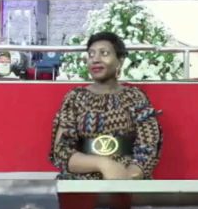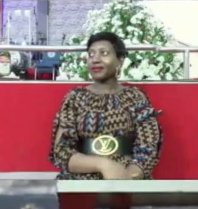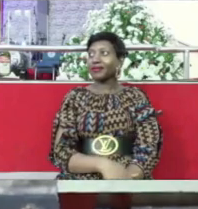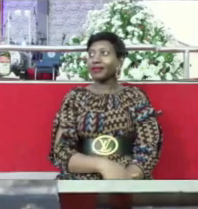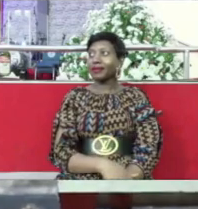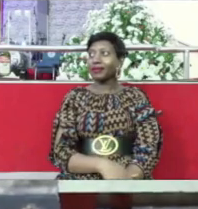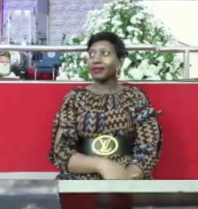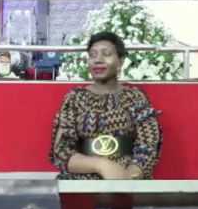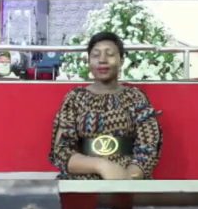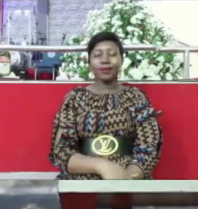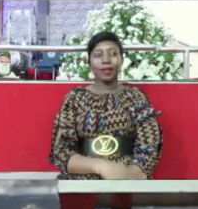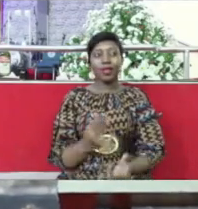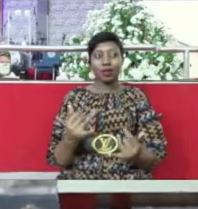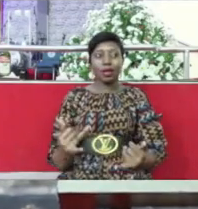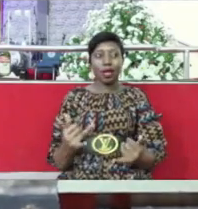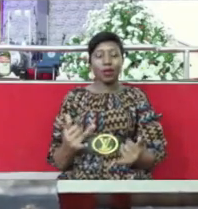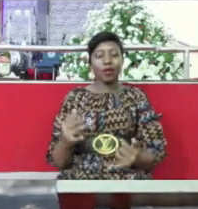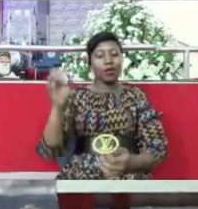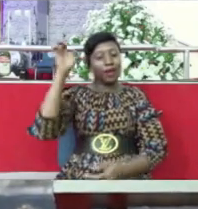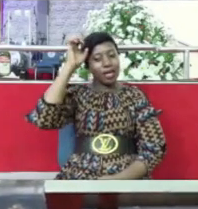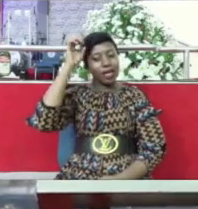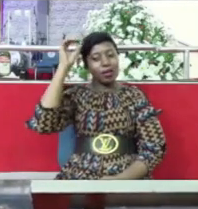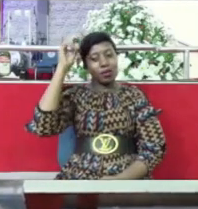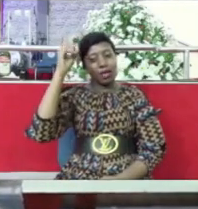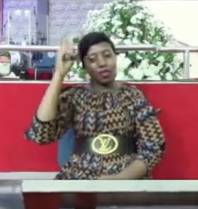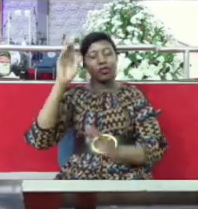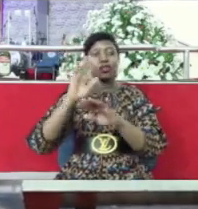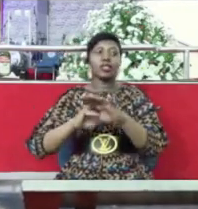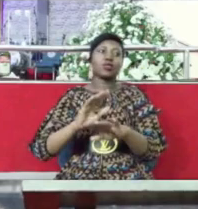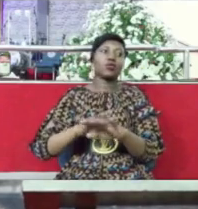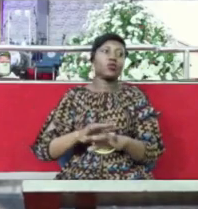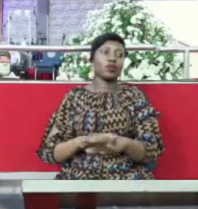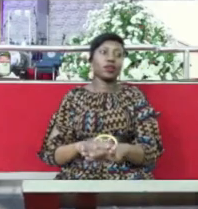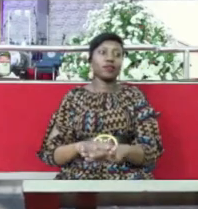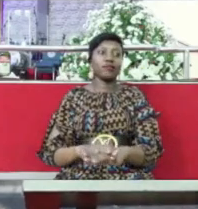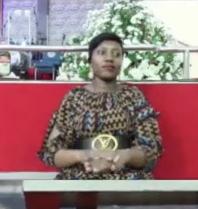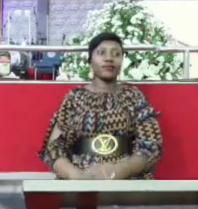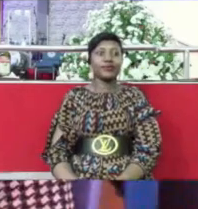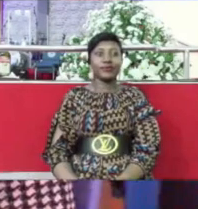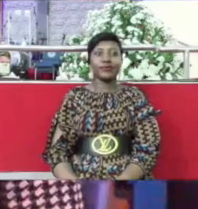things happen. Kwa hivyo kisomo ni kizuri, mwambie jirani yako, kisomo ni kiaga. Education is good.